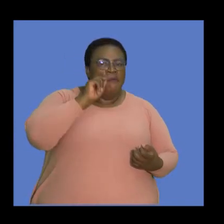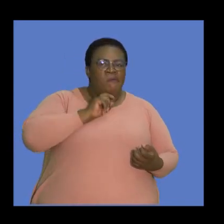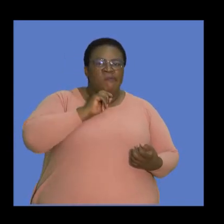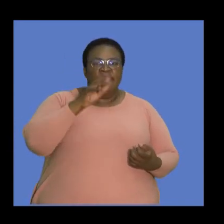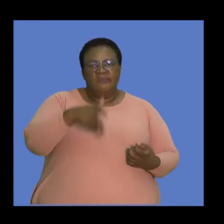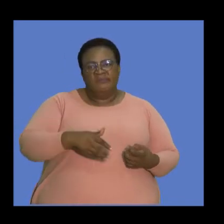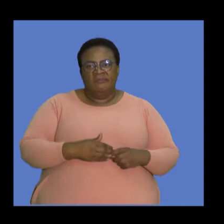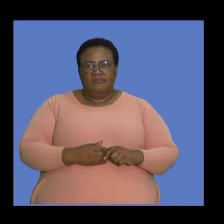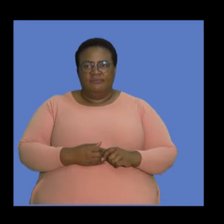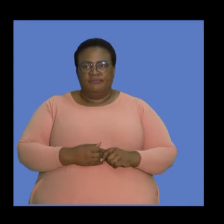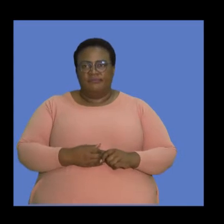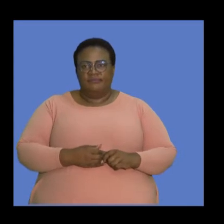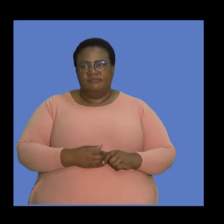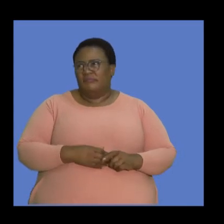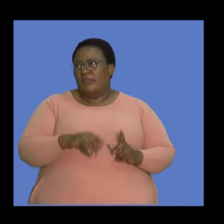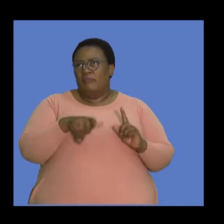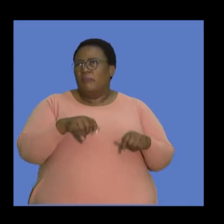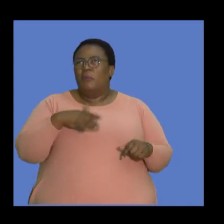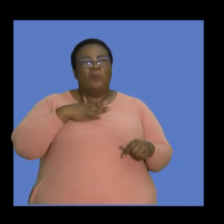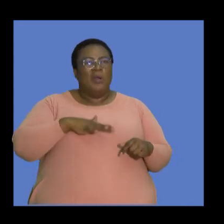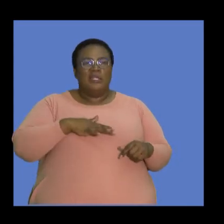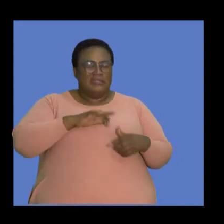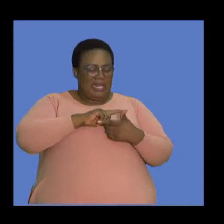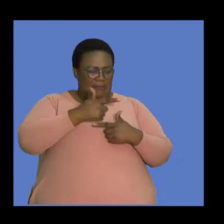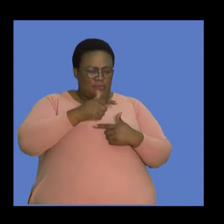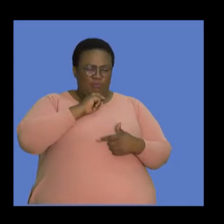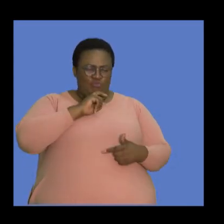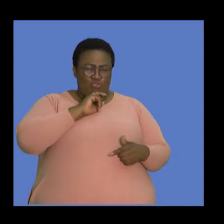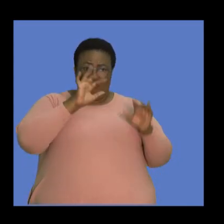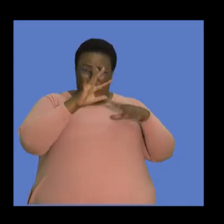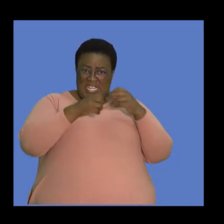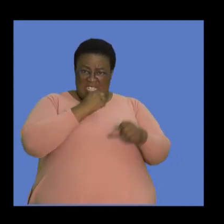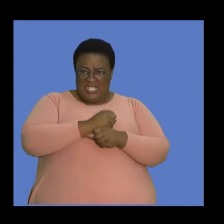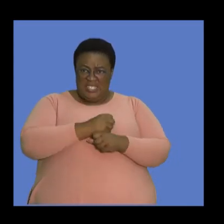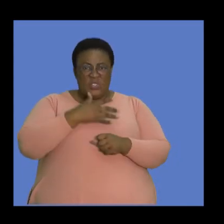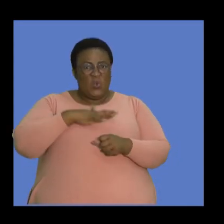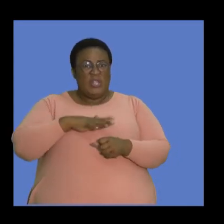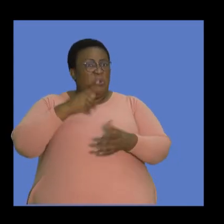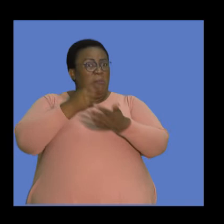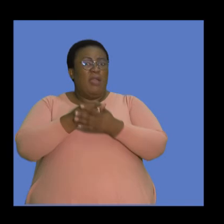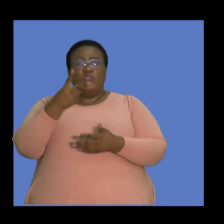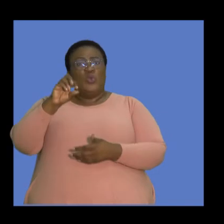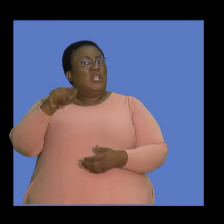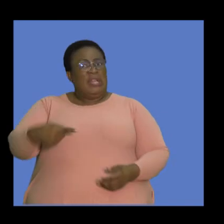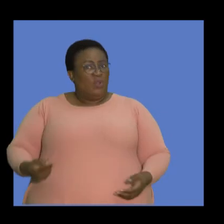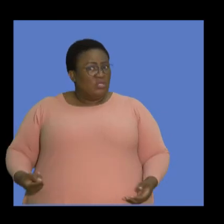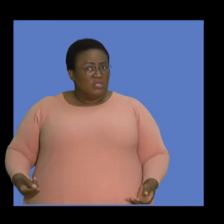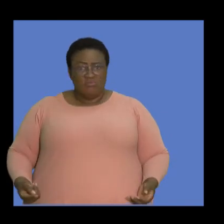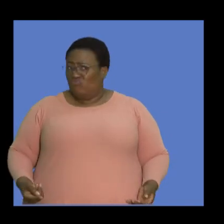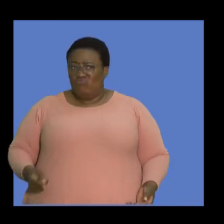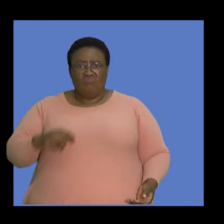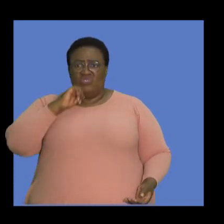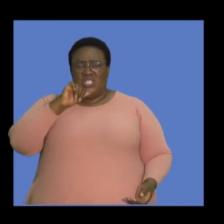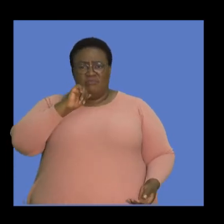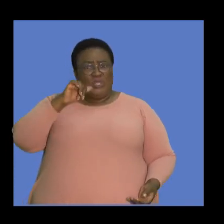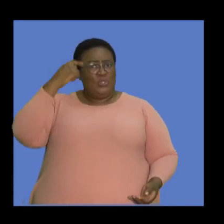use a laptop that you've been using for 10 years and they want to buy it for 20,000 from you. No matter how